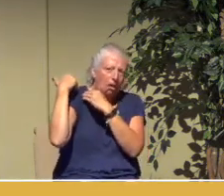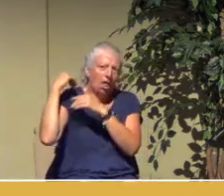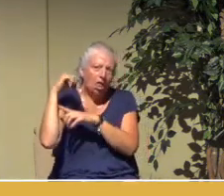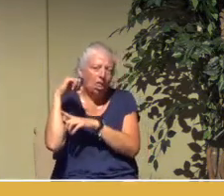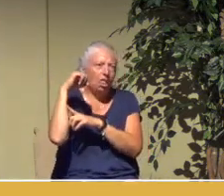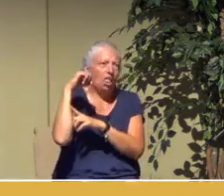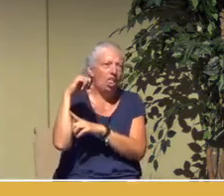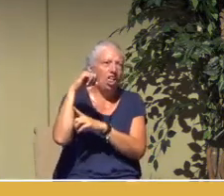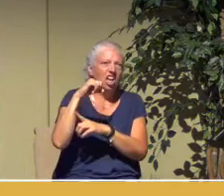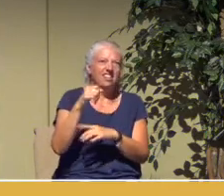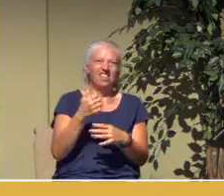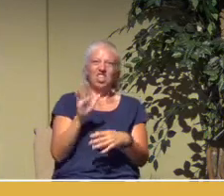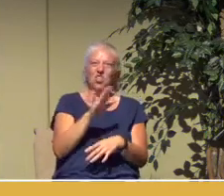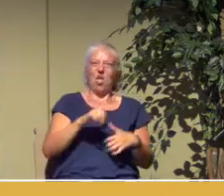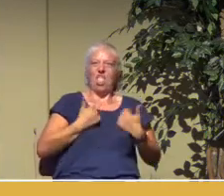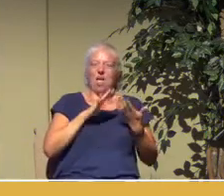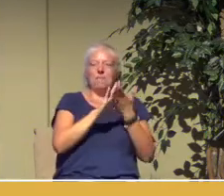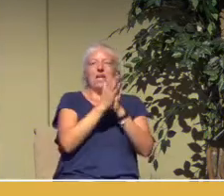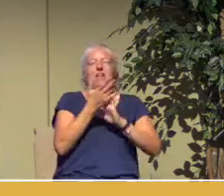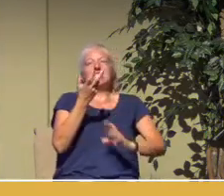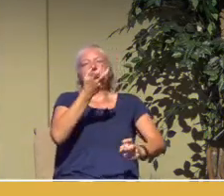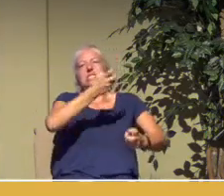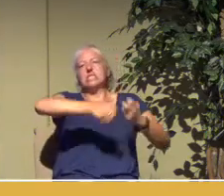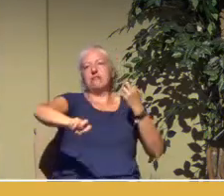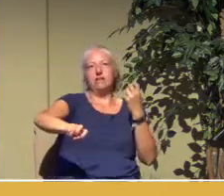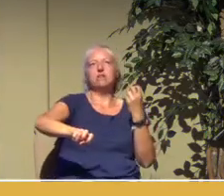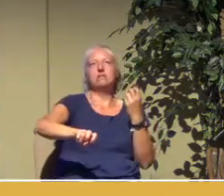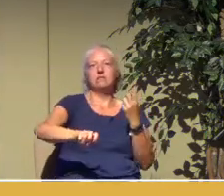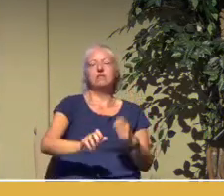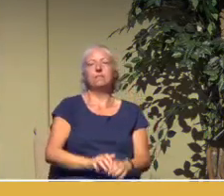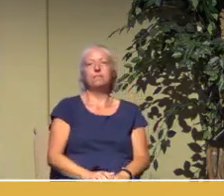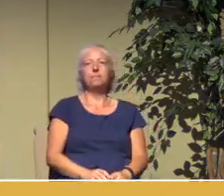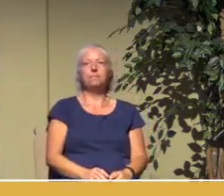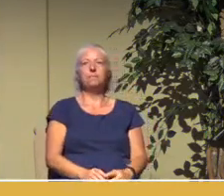your life more difficult than it needs to be?